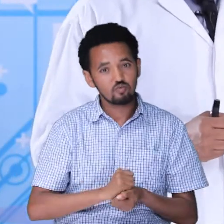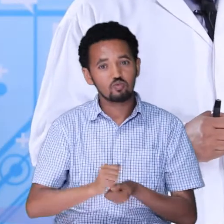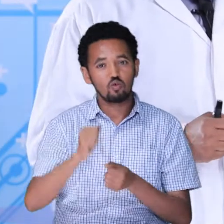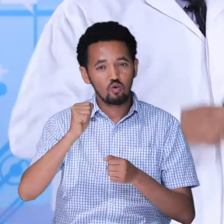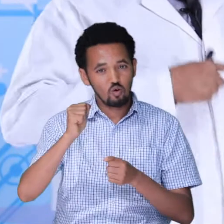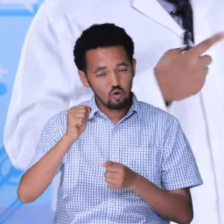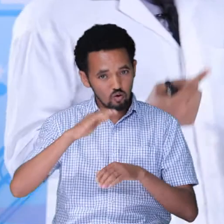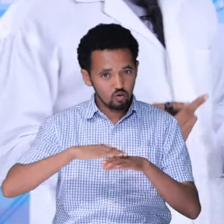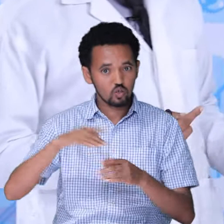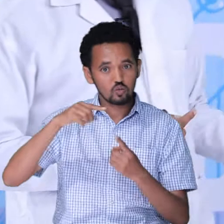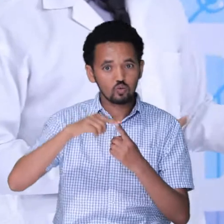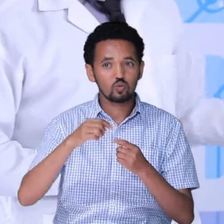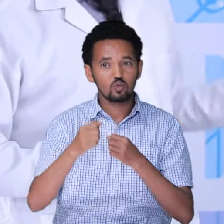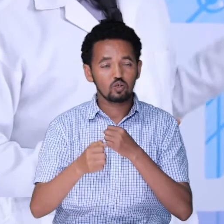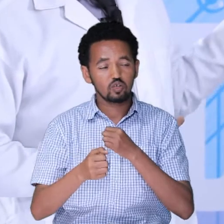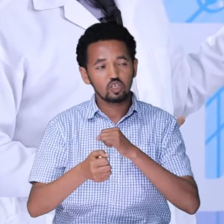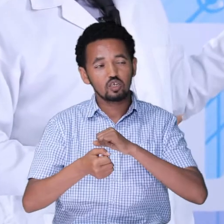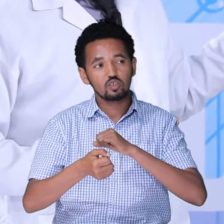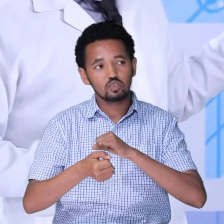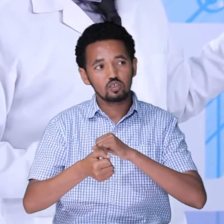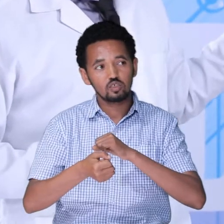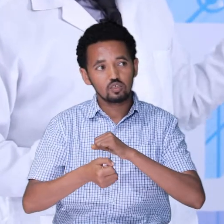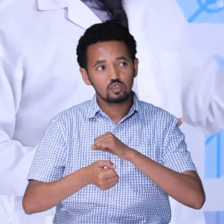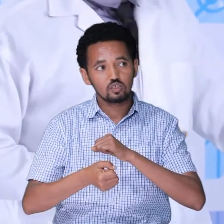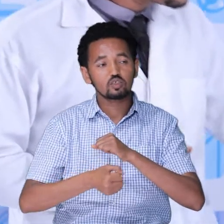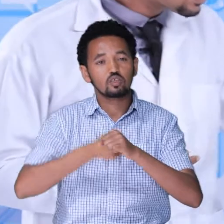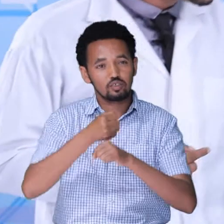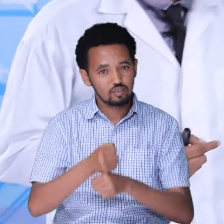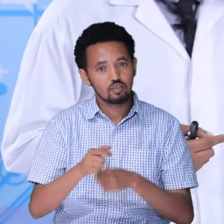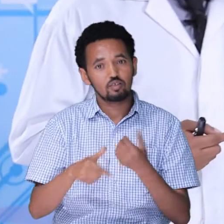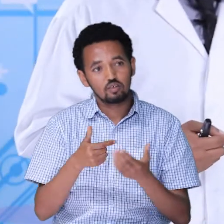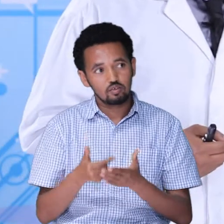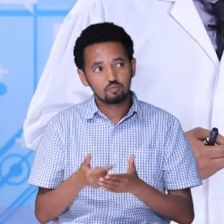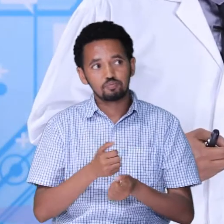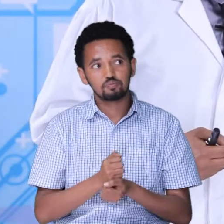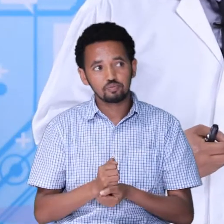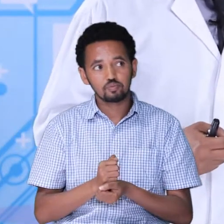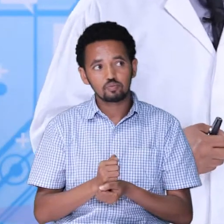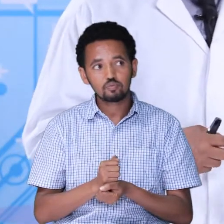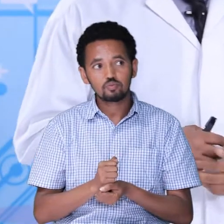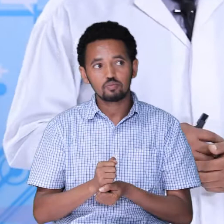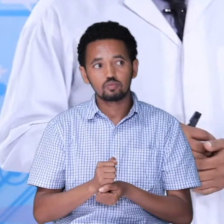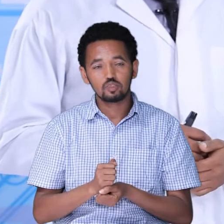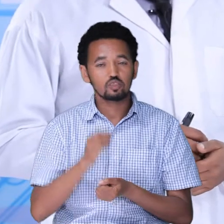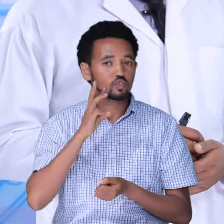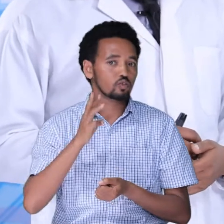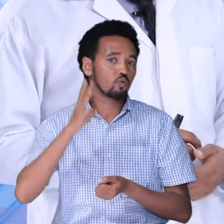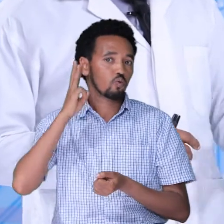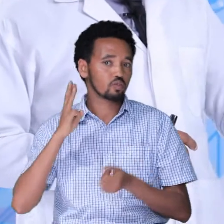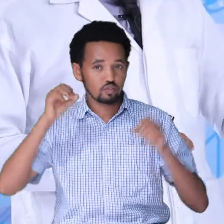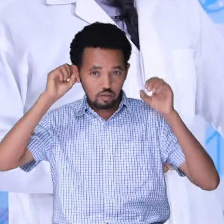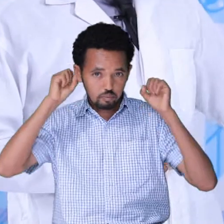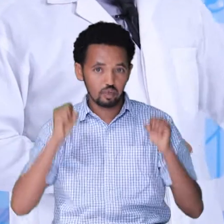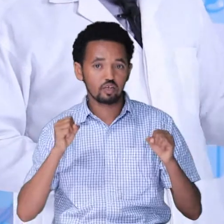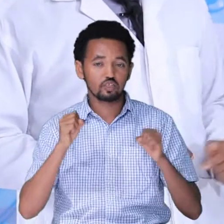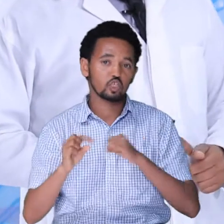years. On the other country, for example, in December 1962, Habib Bourguiba, he was the president of Tunisia,